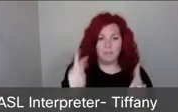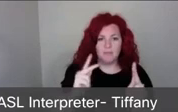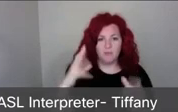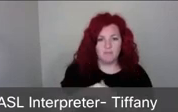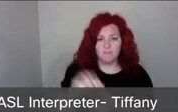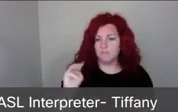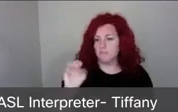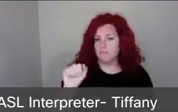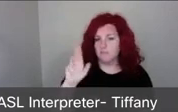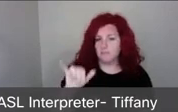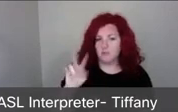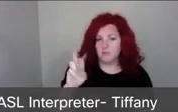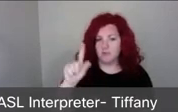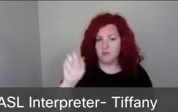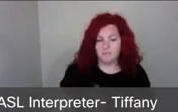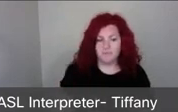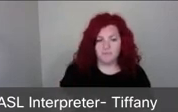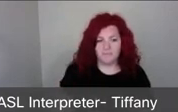Maryville.